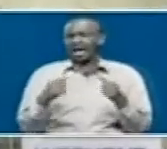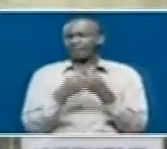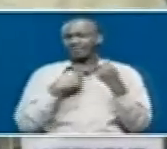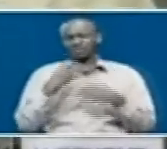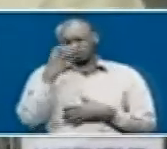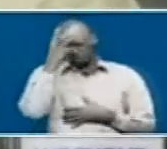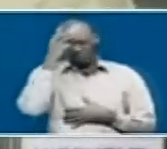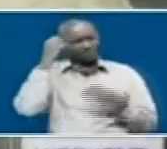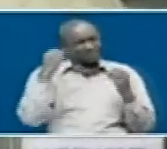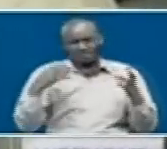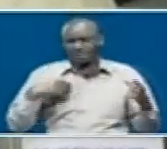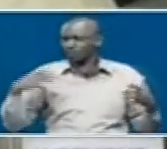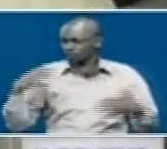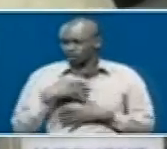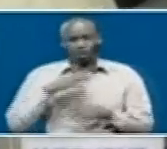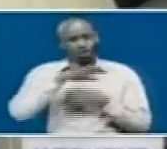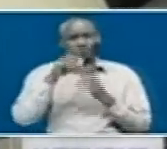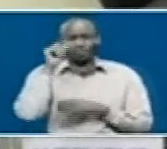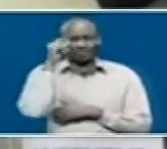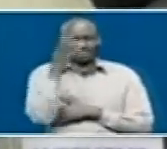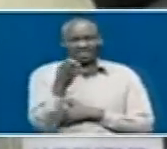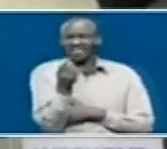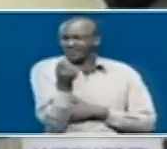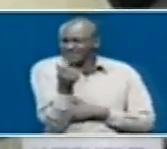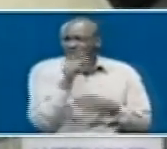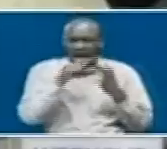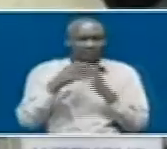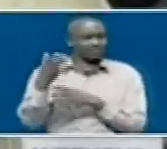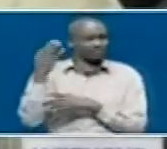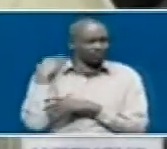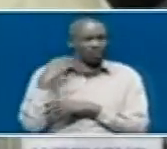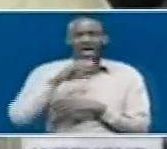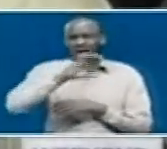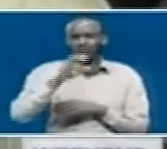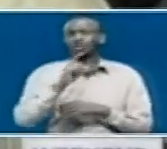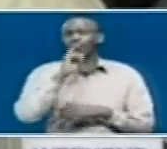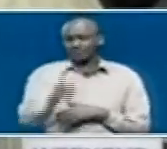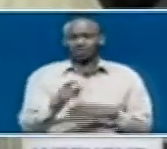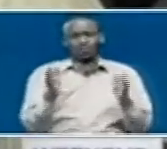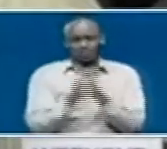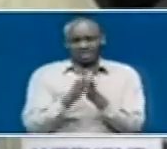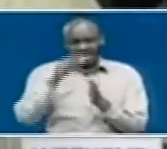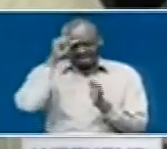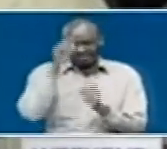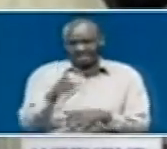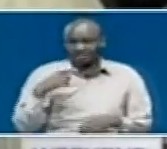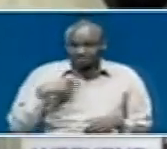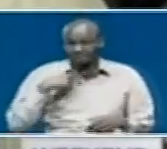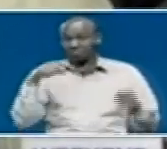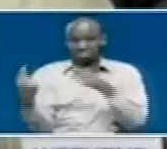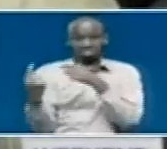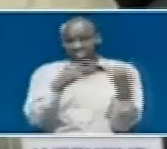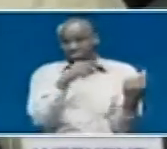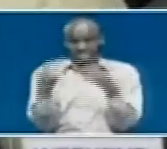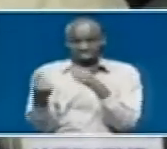sent shockwaves throughout Mombasa. Only a few hours earlier, the county commissioner and the governor were exchanging bitter